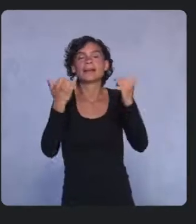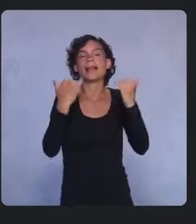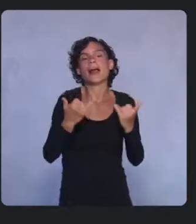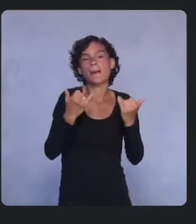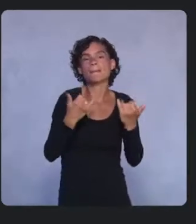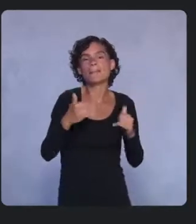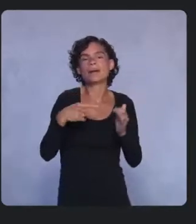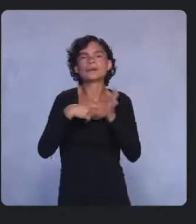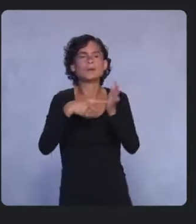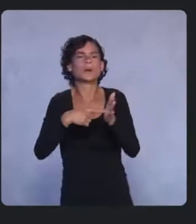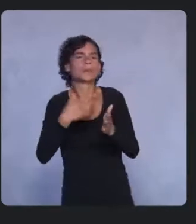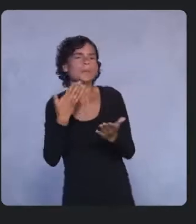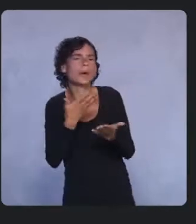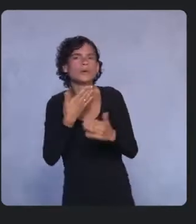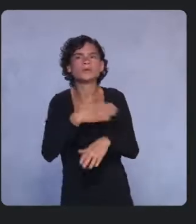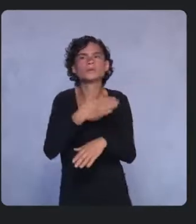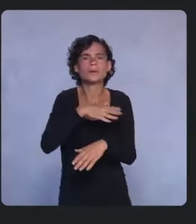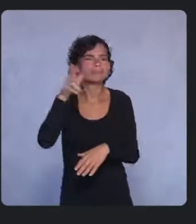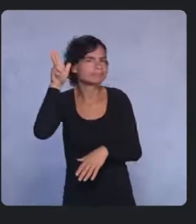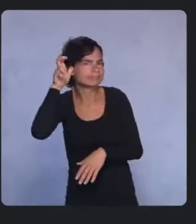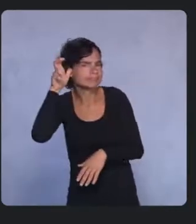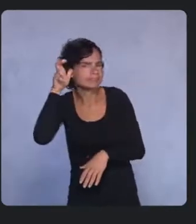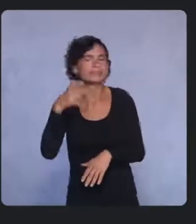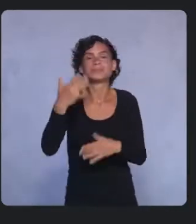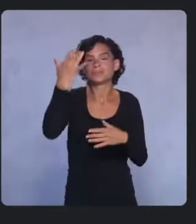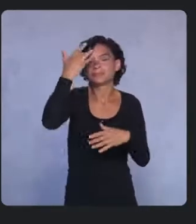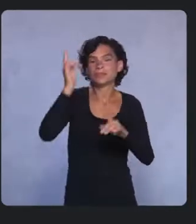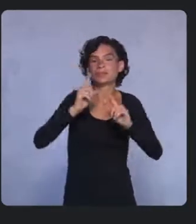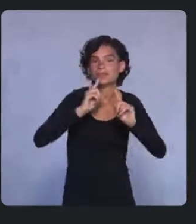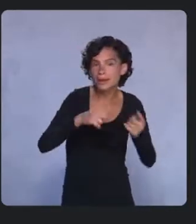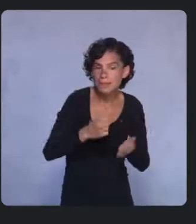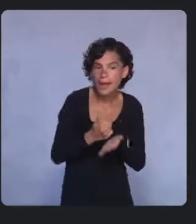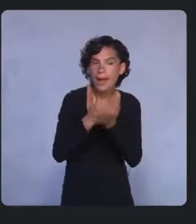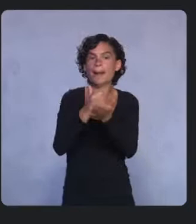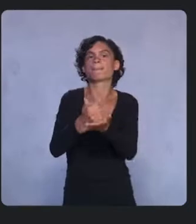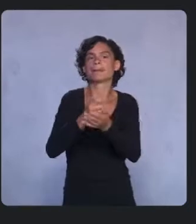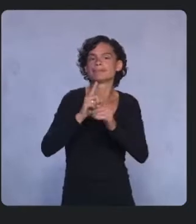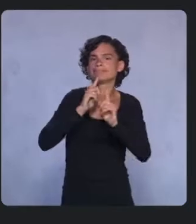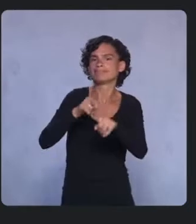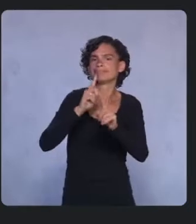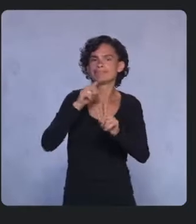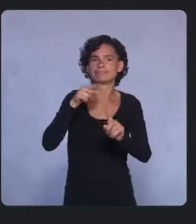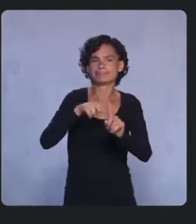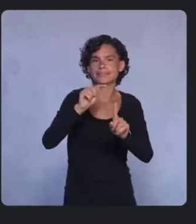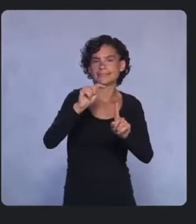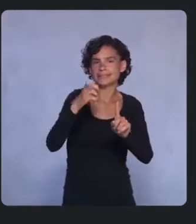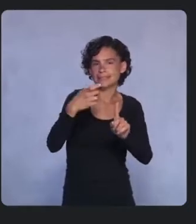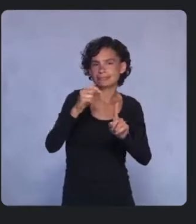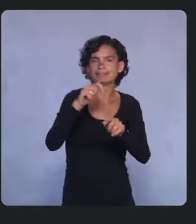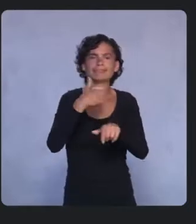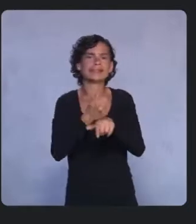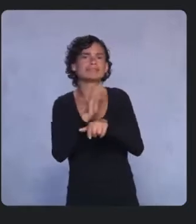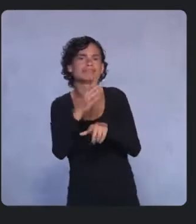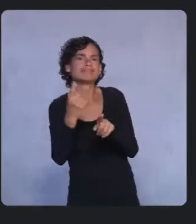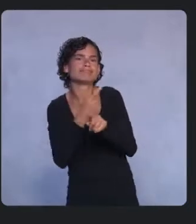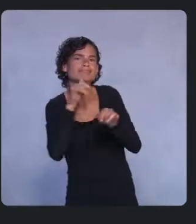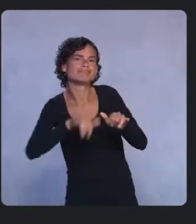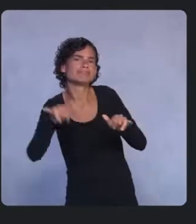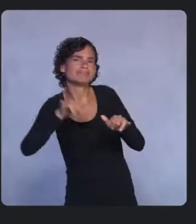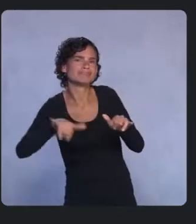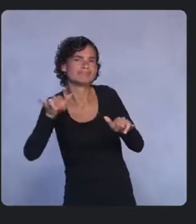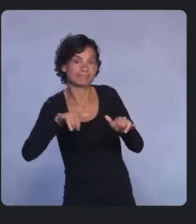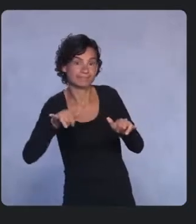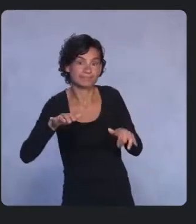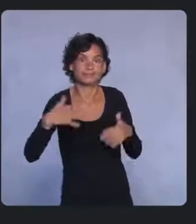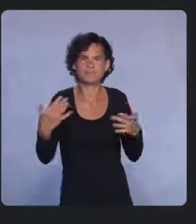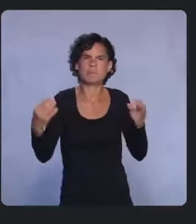and Smart Reply, which suggests responses to your chats based on your personal reply patterns. And there's more to come later this